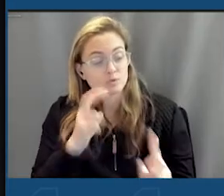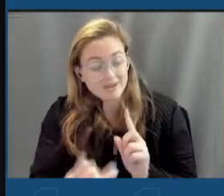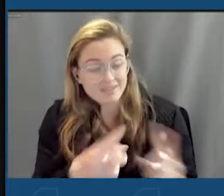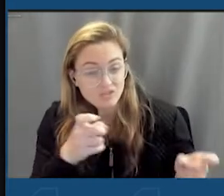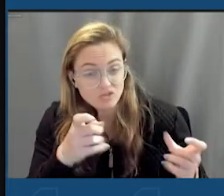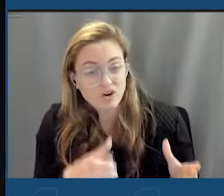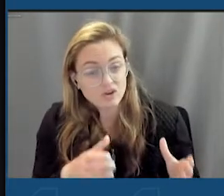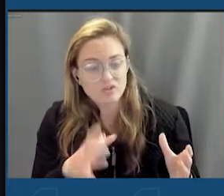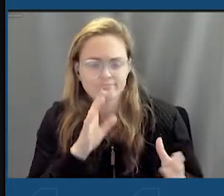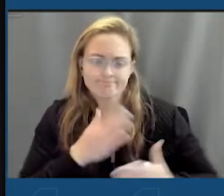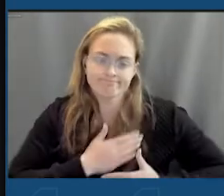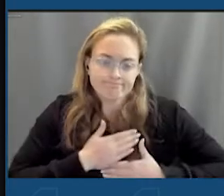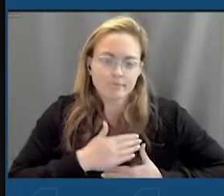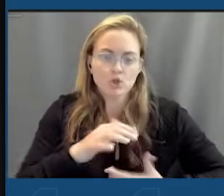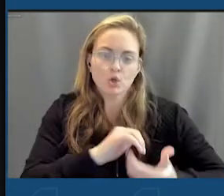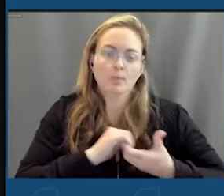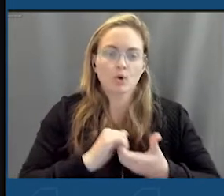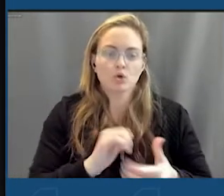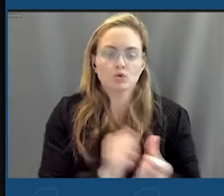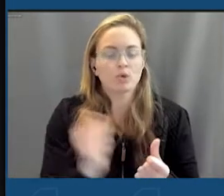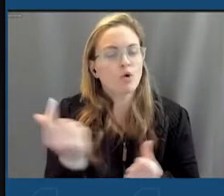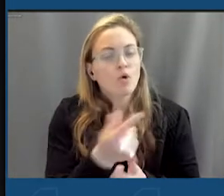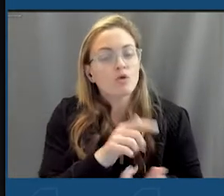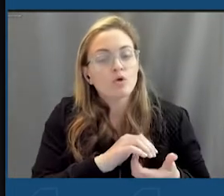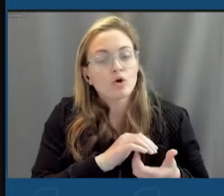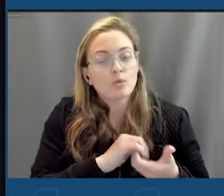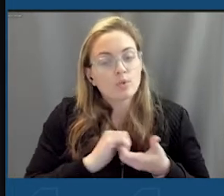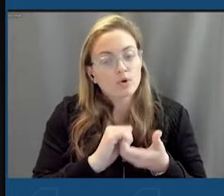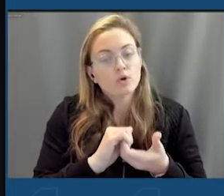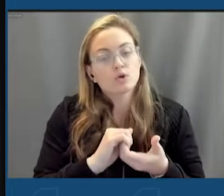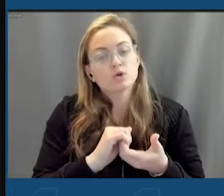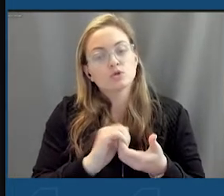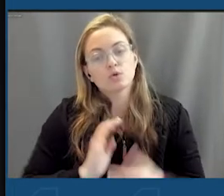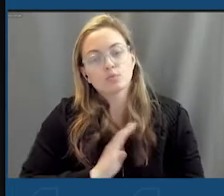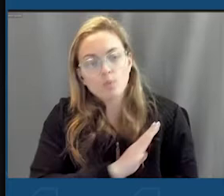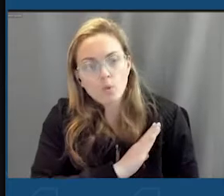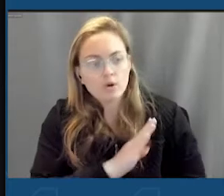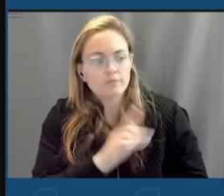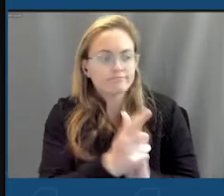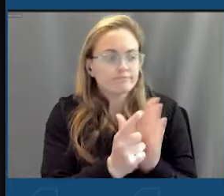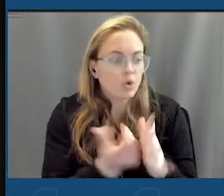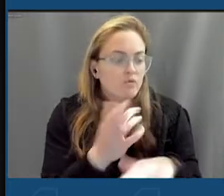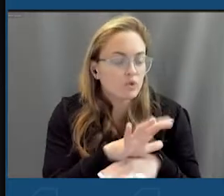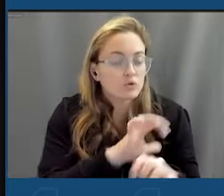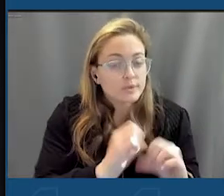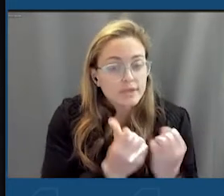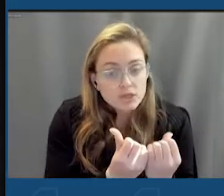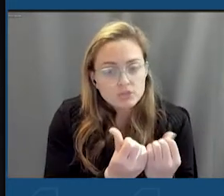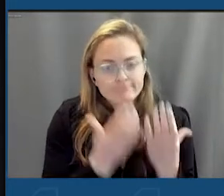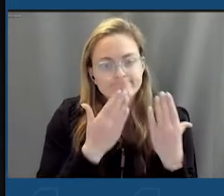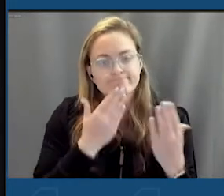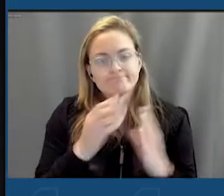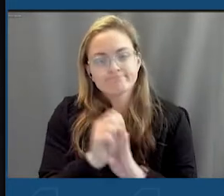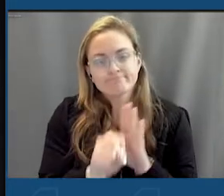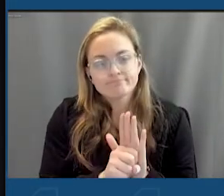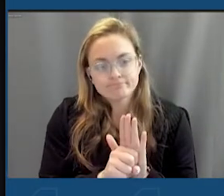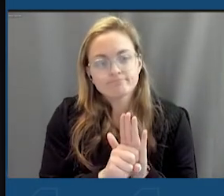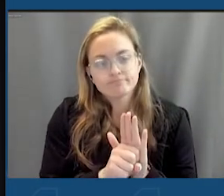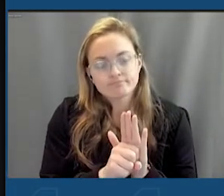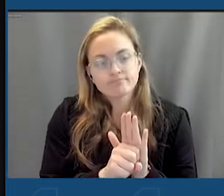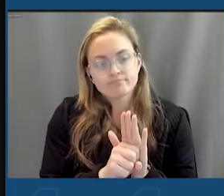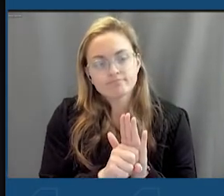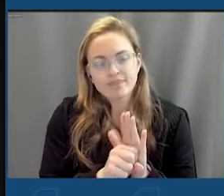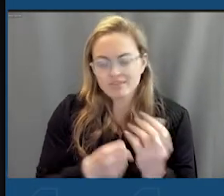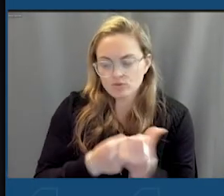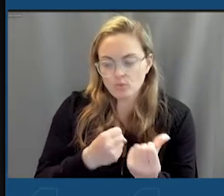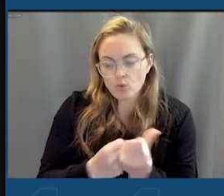deeply appreciative of our partnerships with all of our partners, our board, our law enforcement agencies, and especially thankful to the state for all the support that we've gotten from our